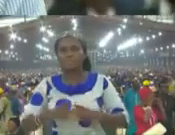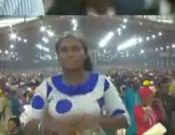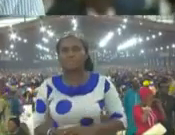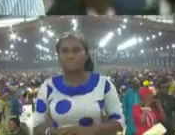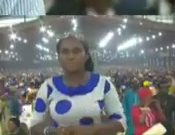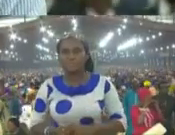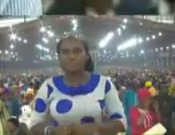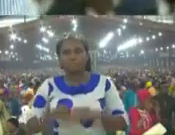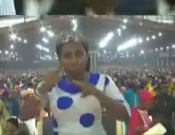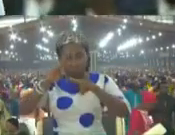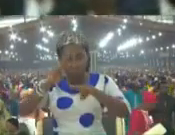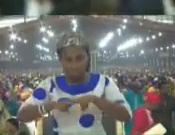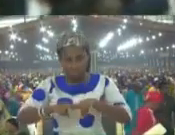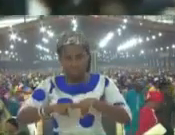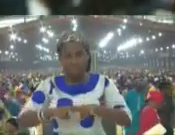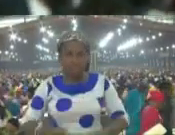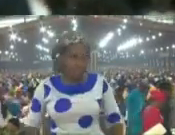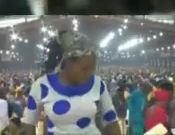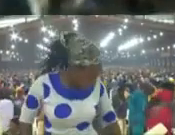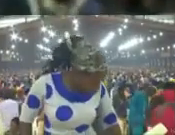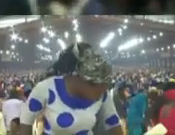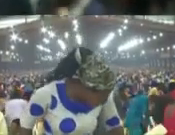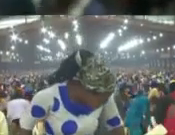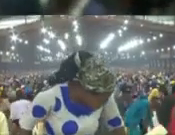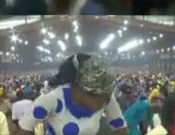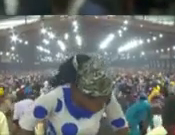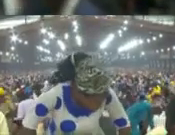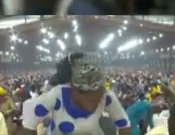Now, please be seated.